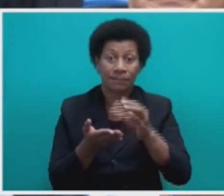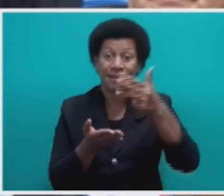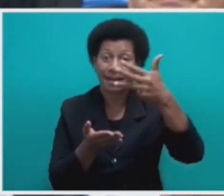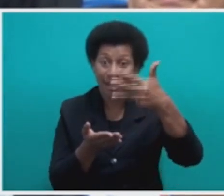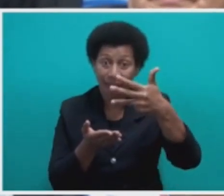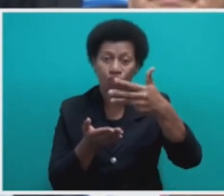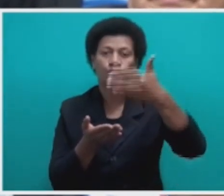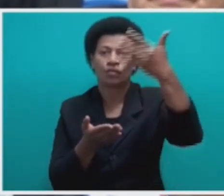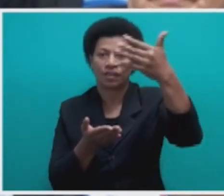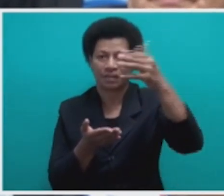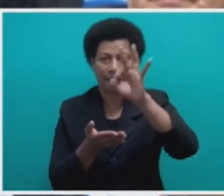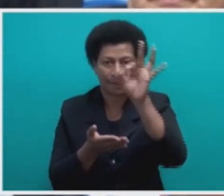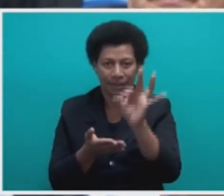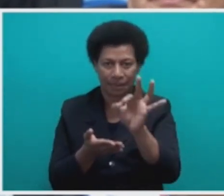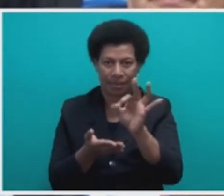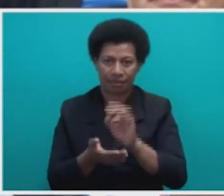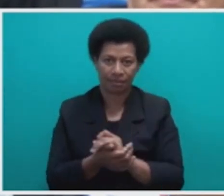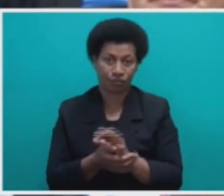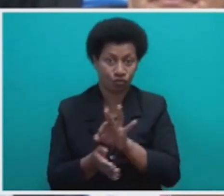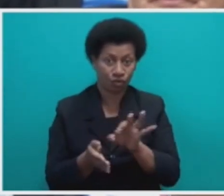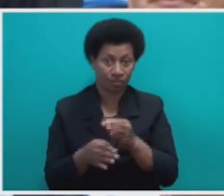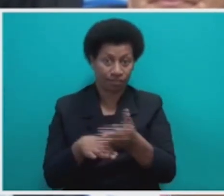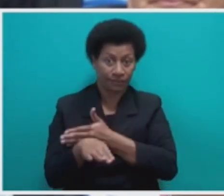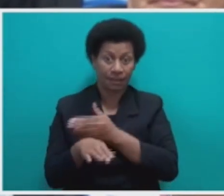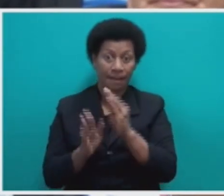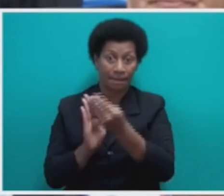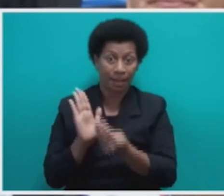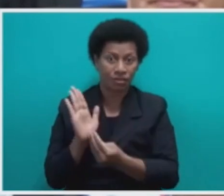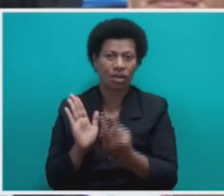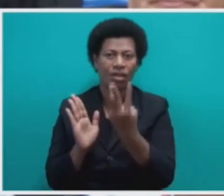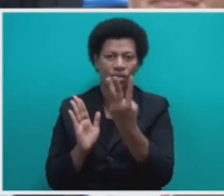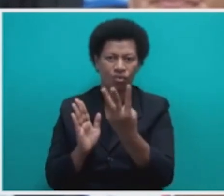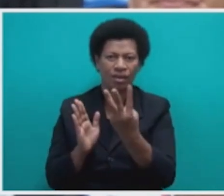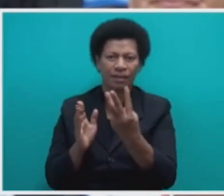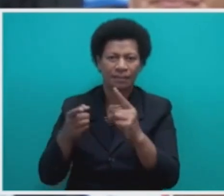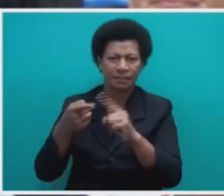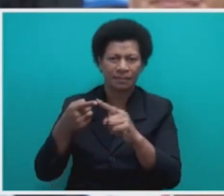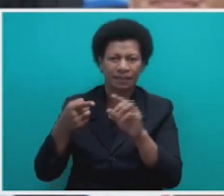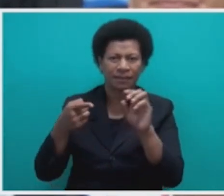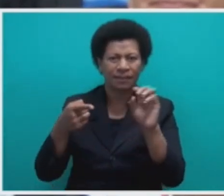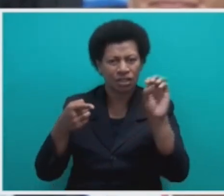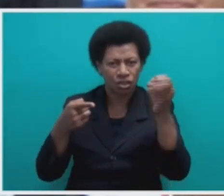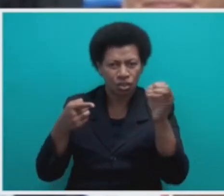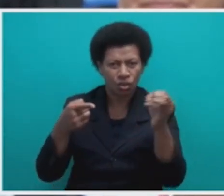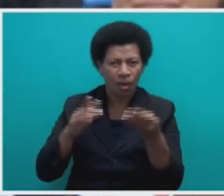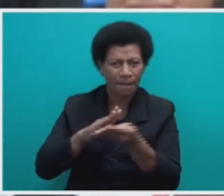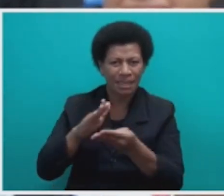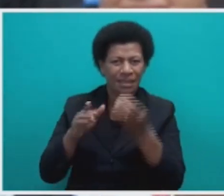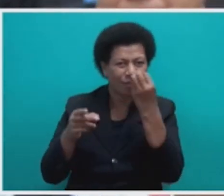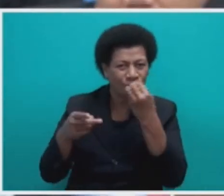15%. Before the budget, Mr. Speaker, we had 3 rates of VAT. We had 0 on basic food